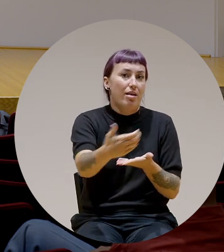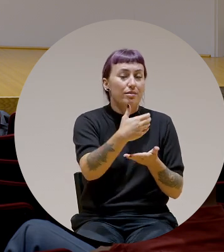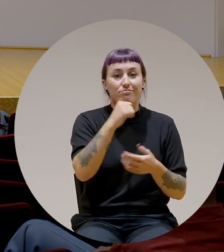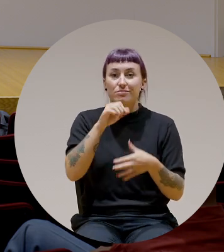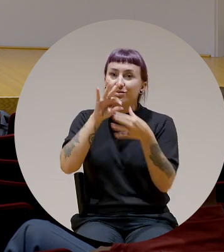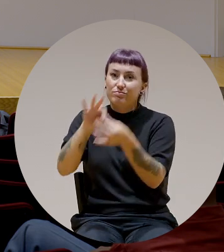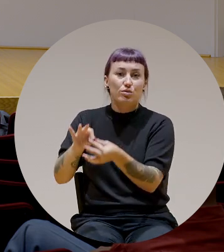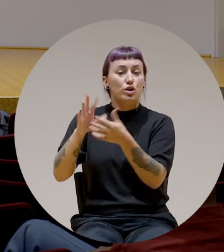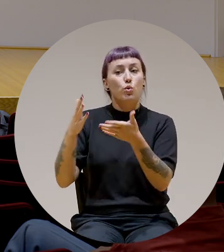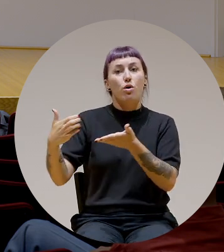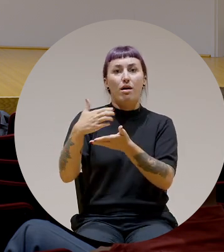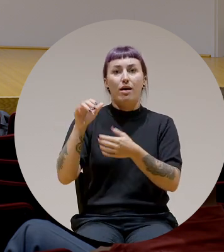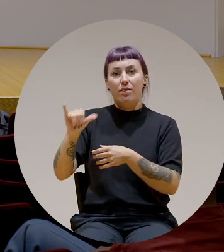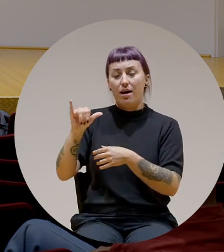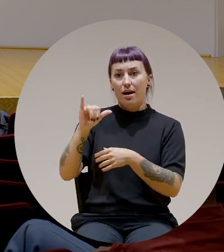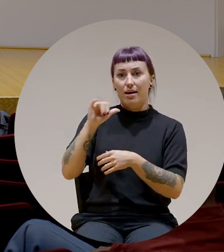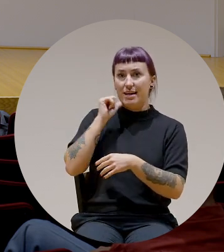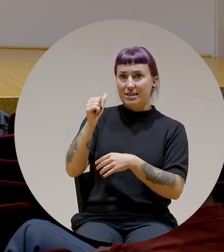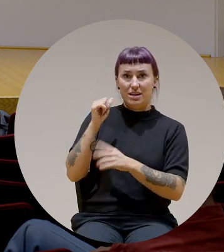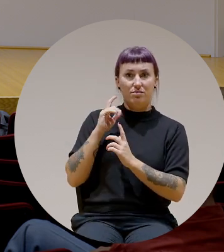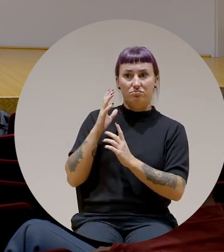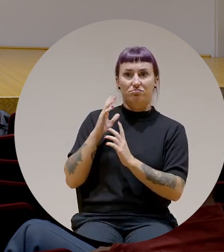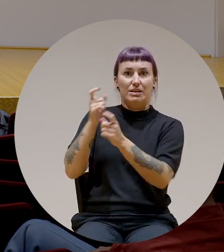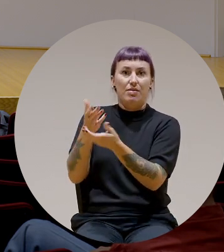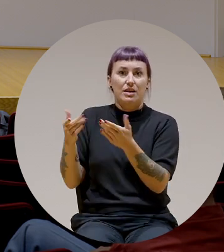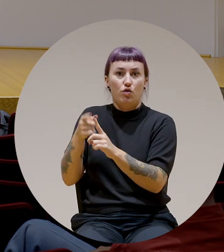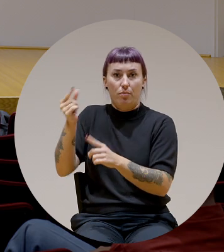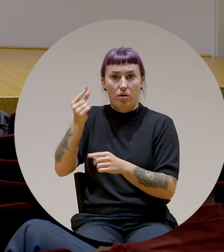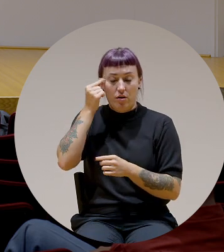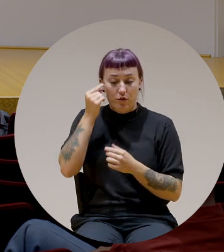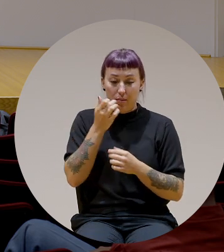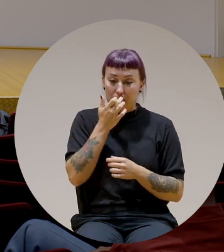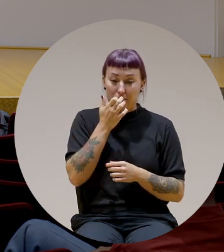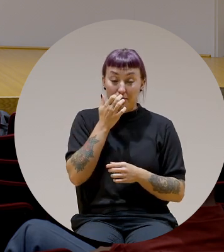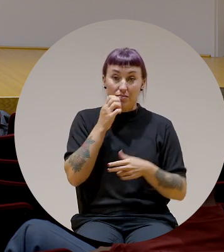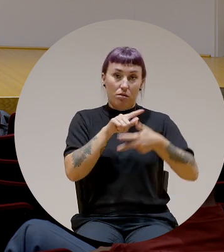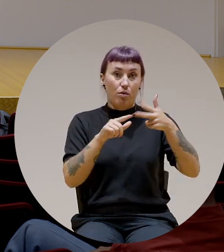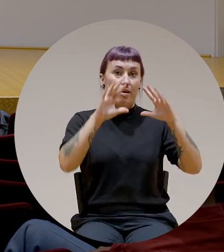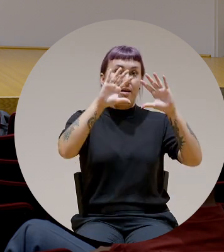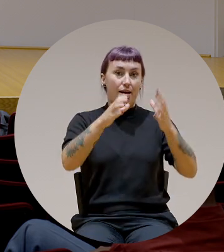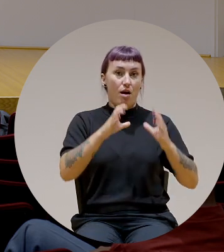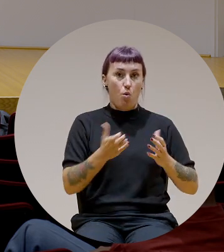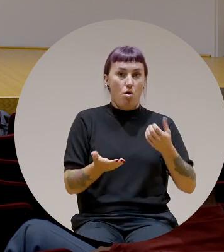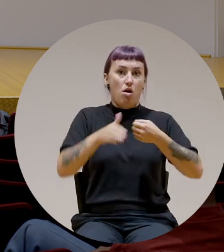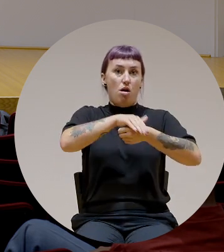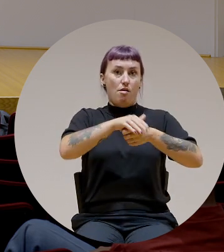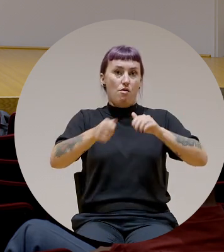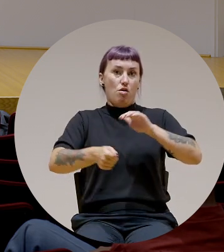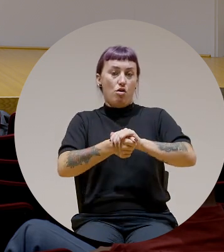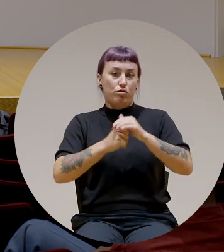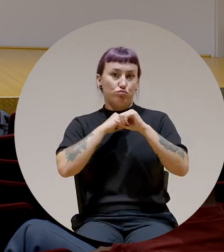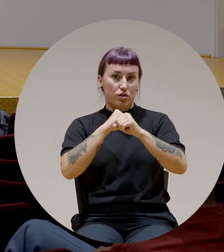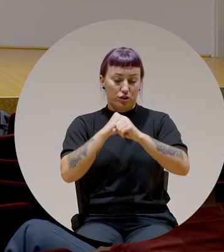collection, doesn't relate to a collection that doesn't get anything from the government. And these are the categories that it covers. And so we just